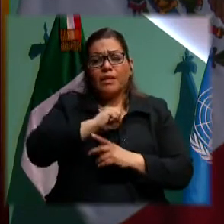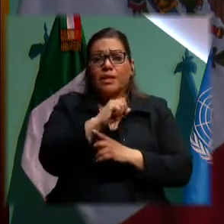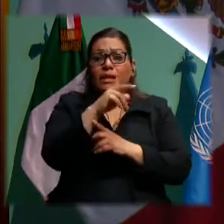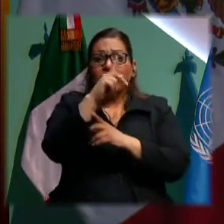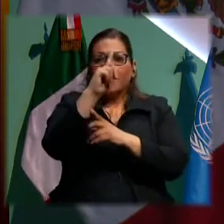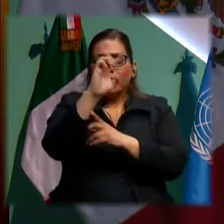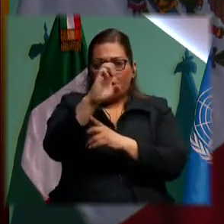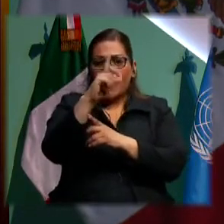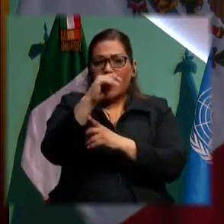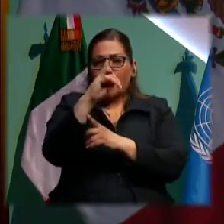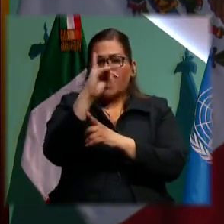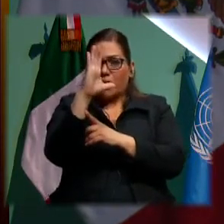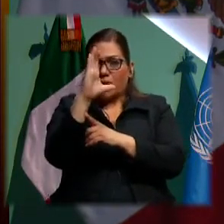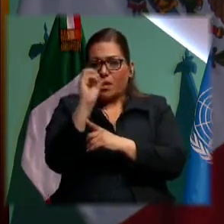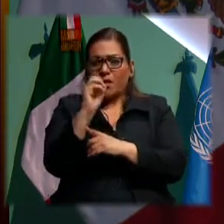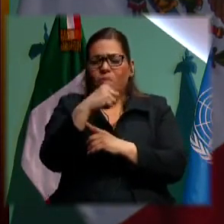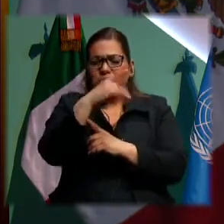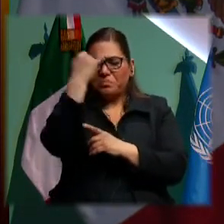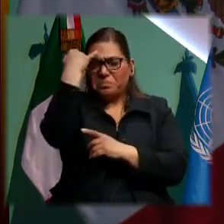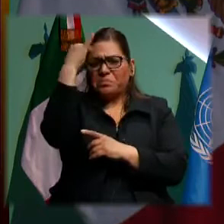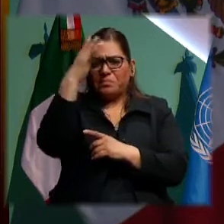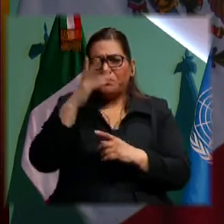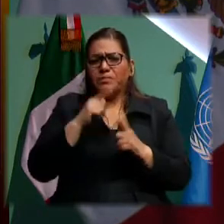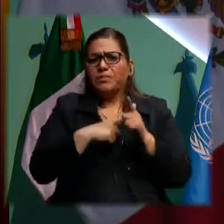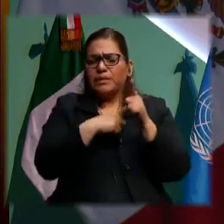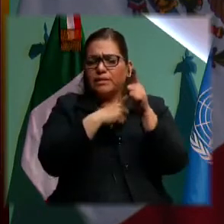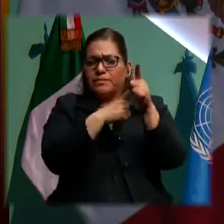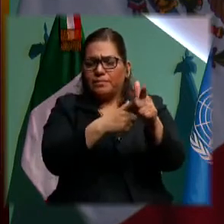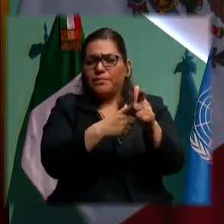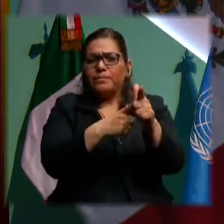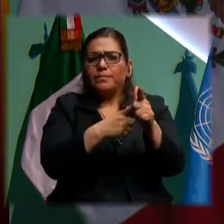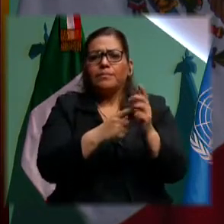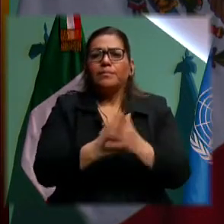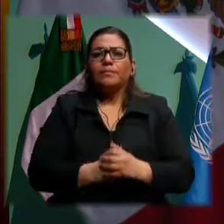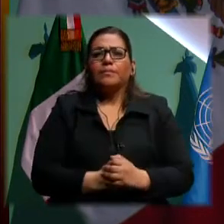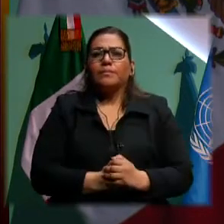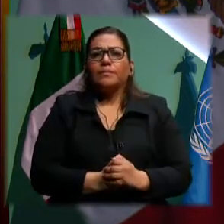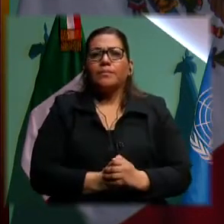that the good of the community is upheld